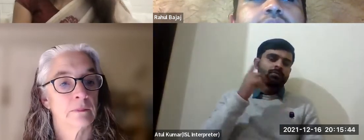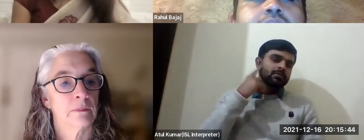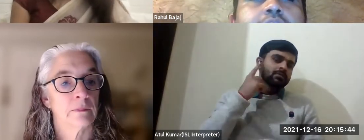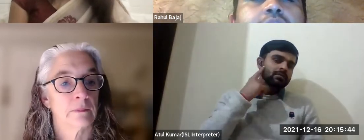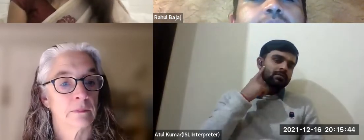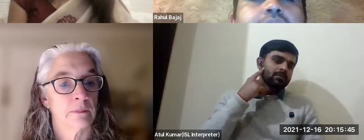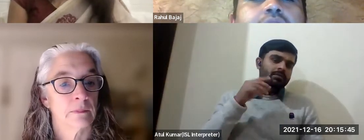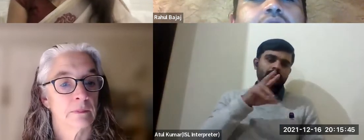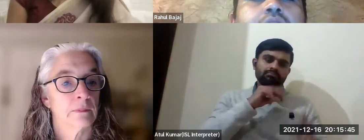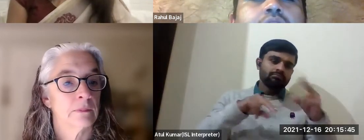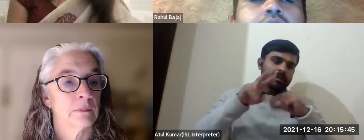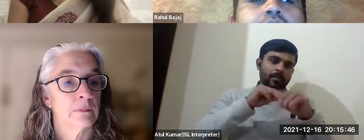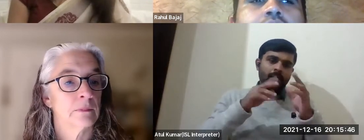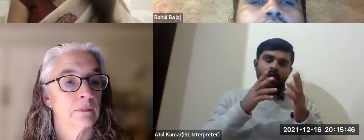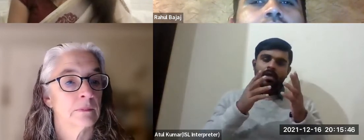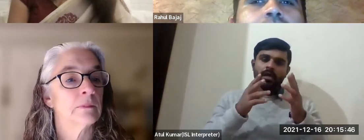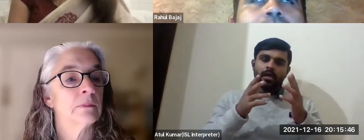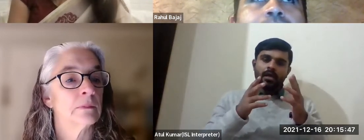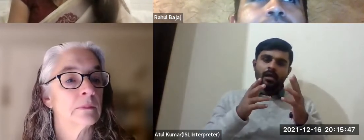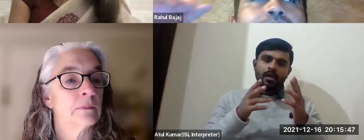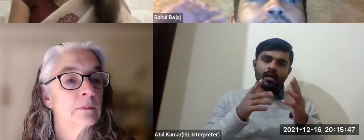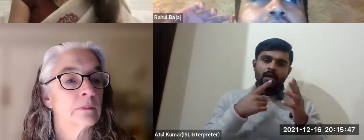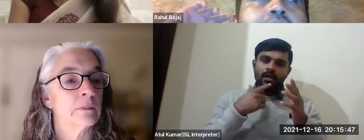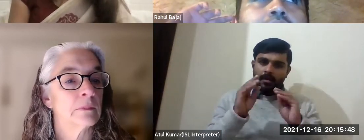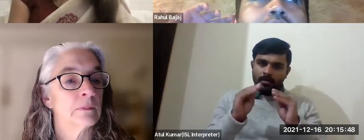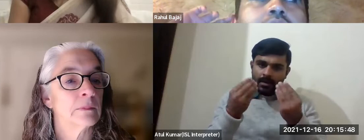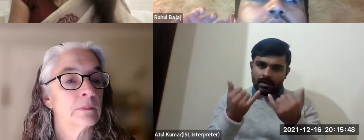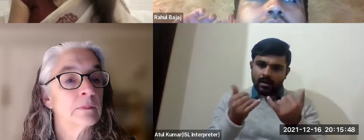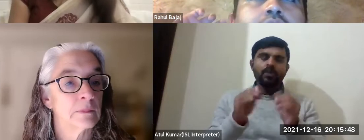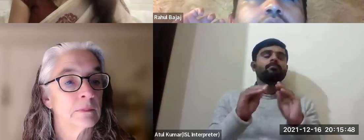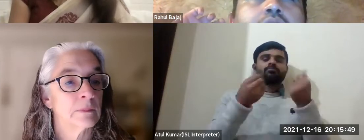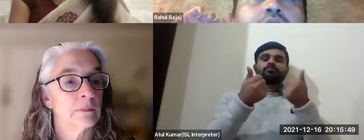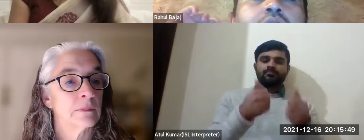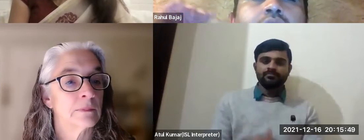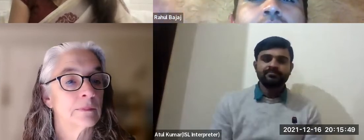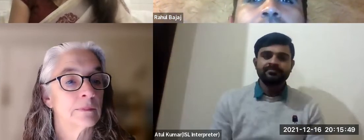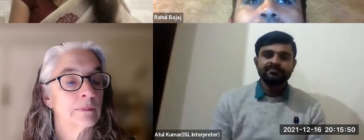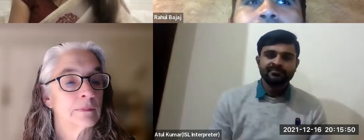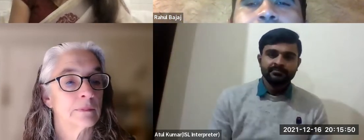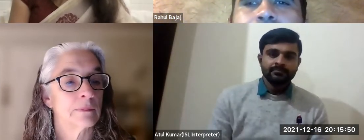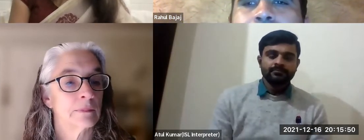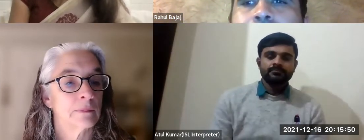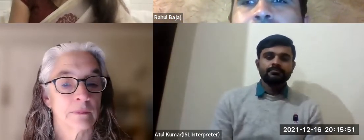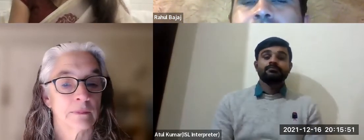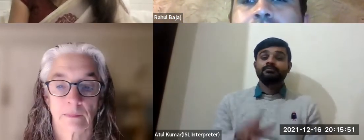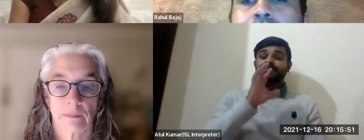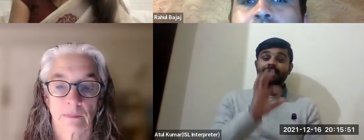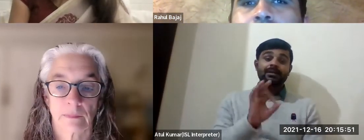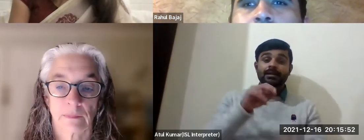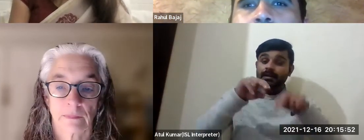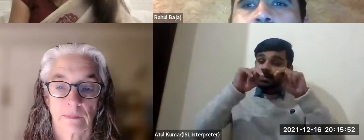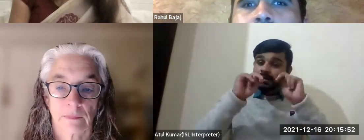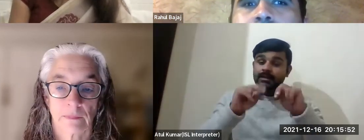a muffled way, Shilpi, now. Okay. So is this better? Yeah, now it's good. Okay. So in reality, what we need